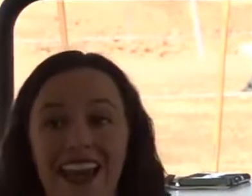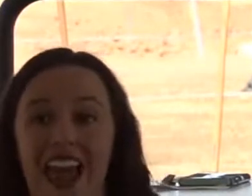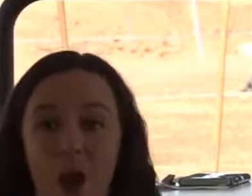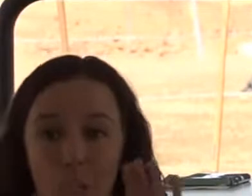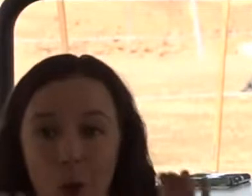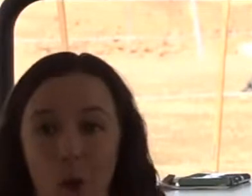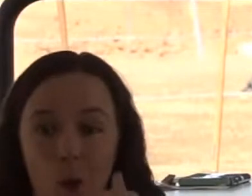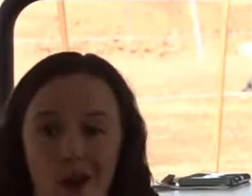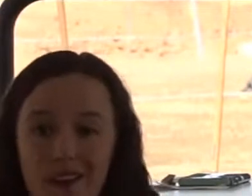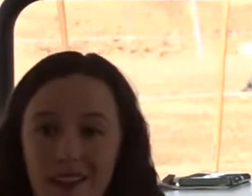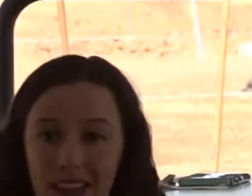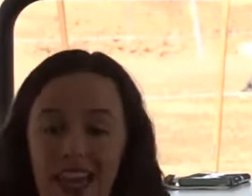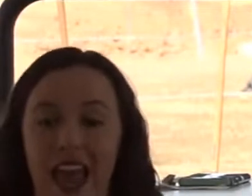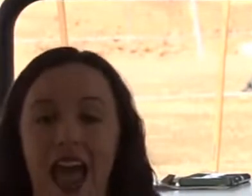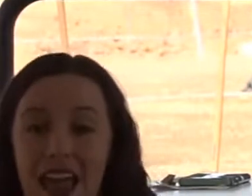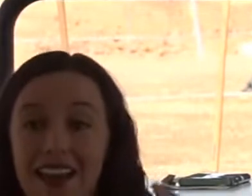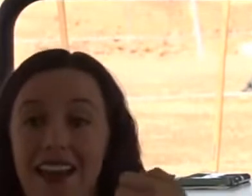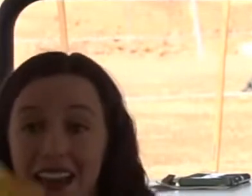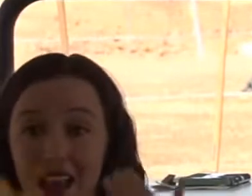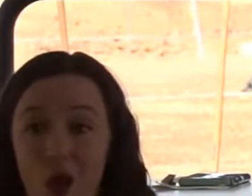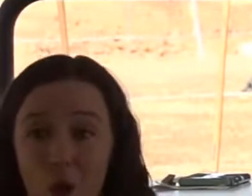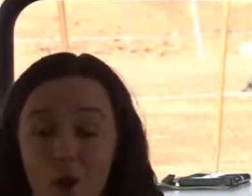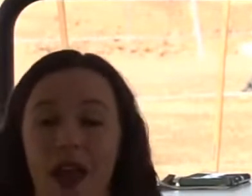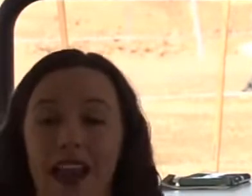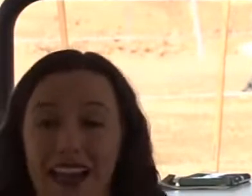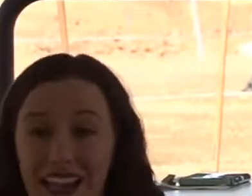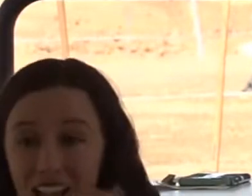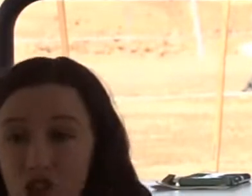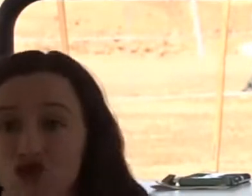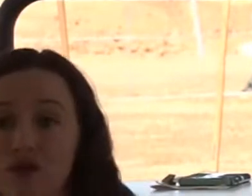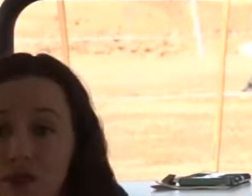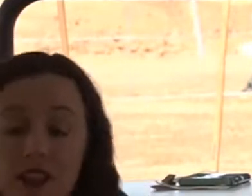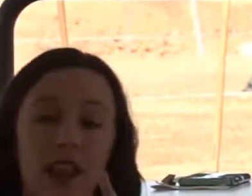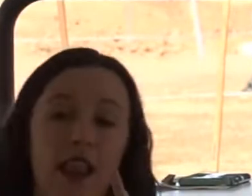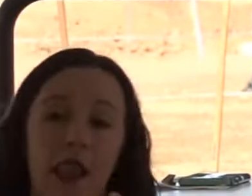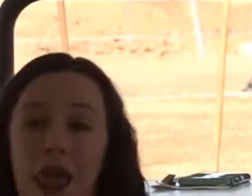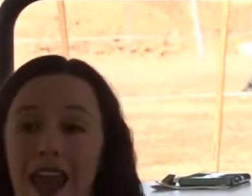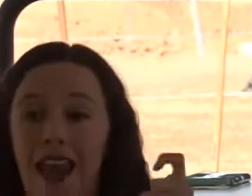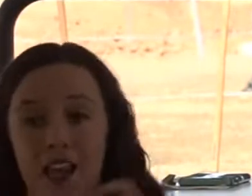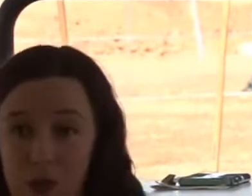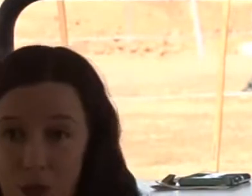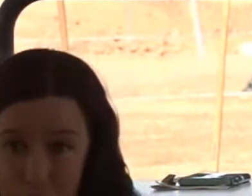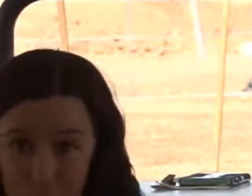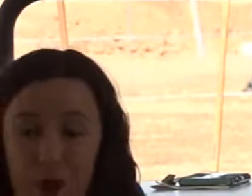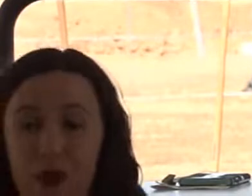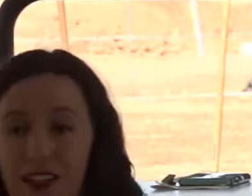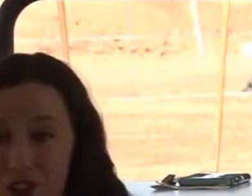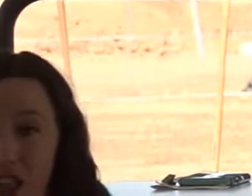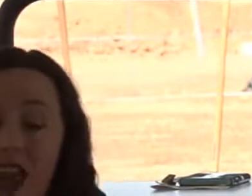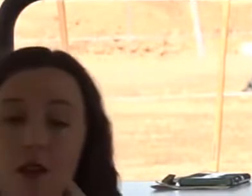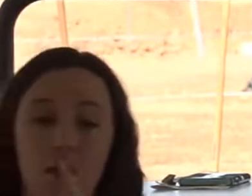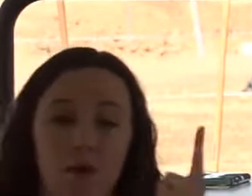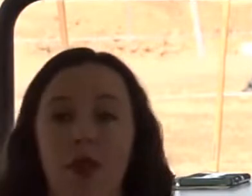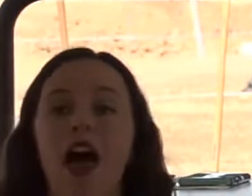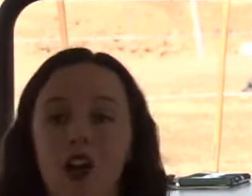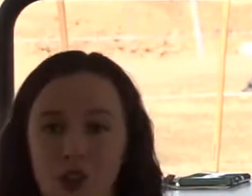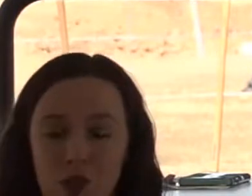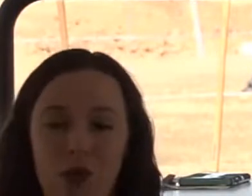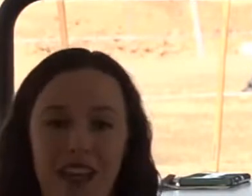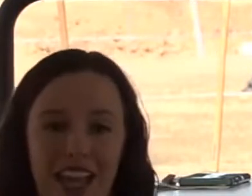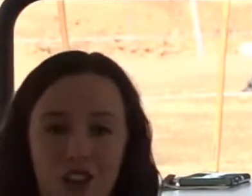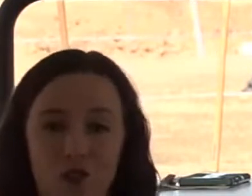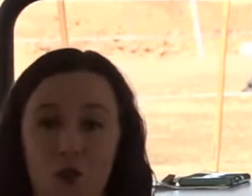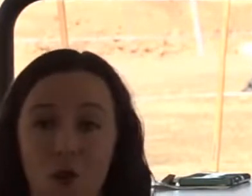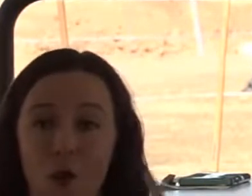course placement in campus-wide English enrollment, Latinx student English enrollment, and Black student English enrollment